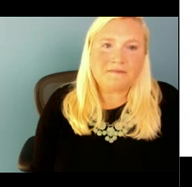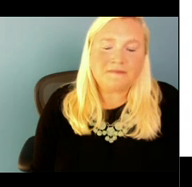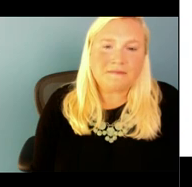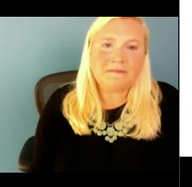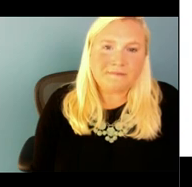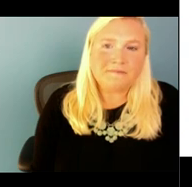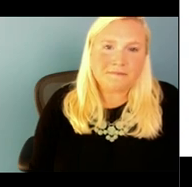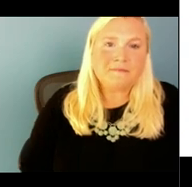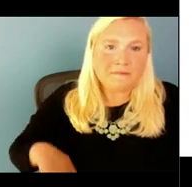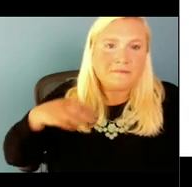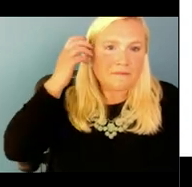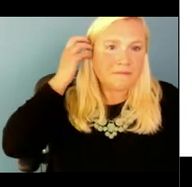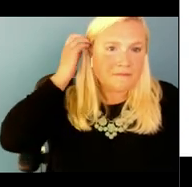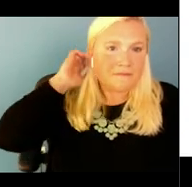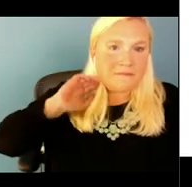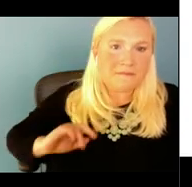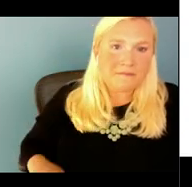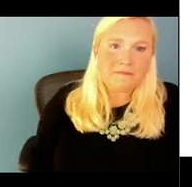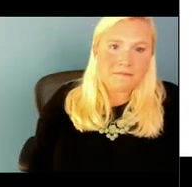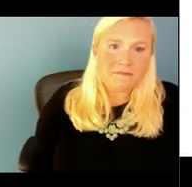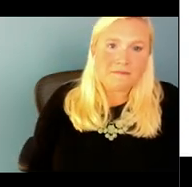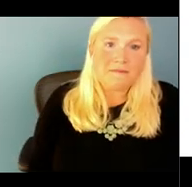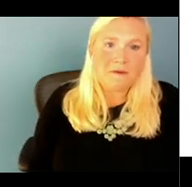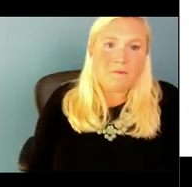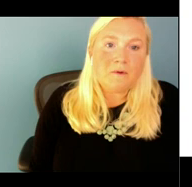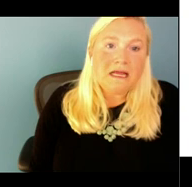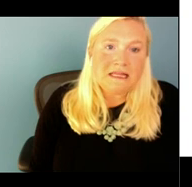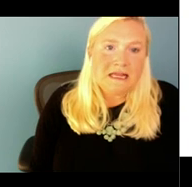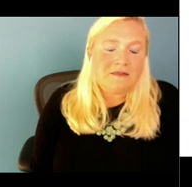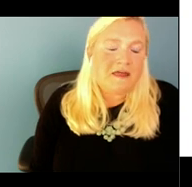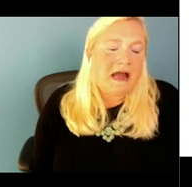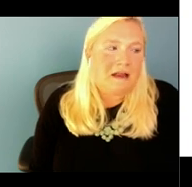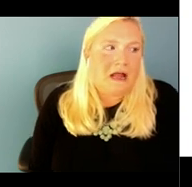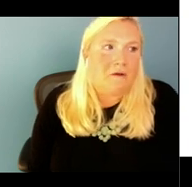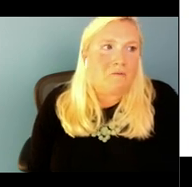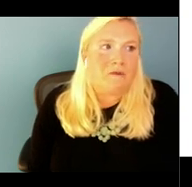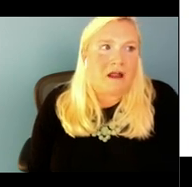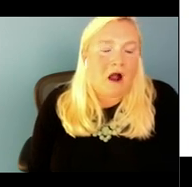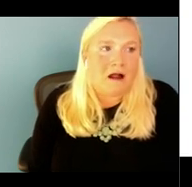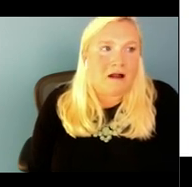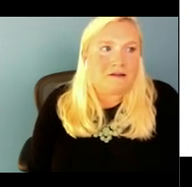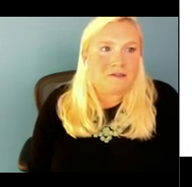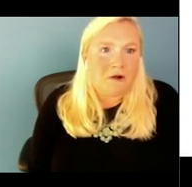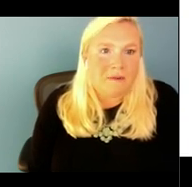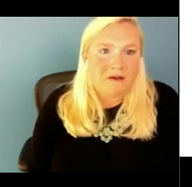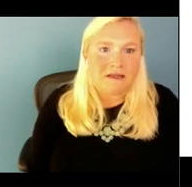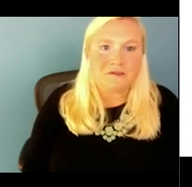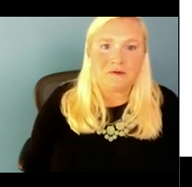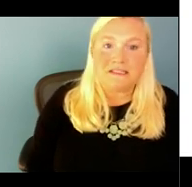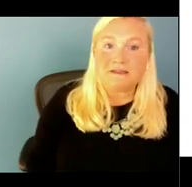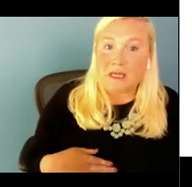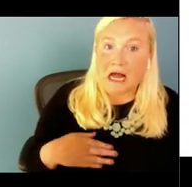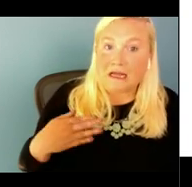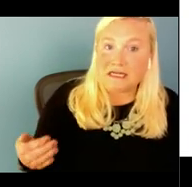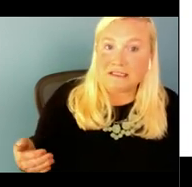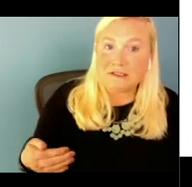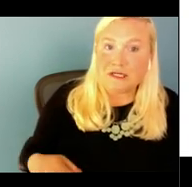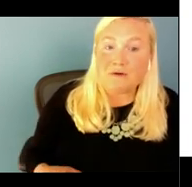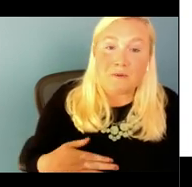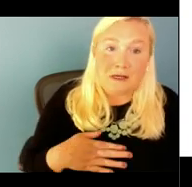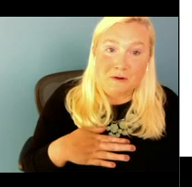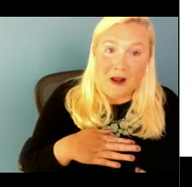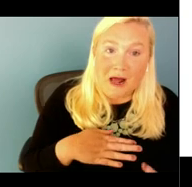away from working with stuttering clients. Well, and I think that there are so many resources